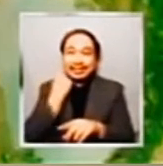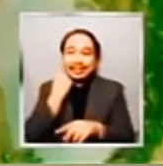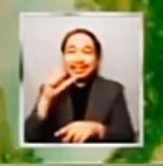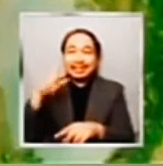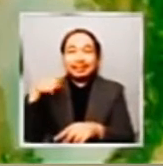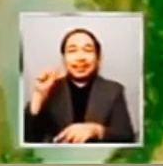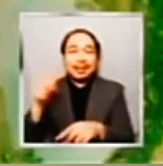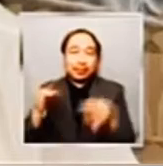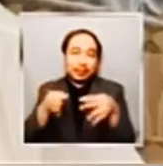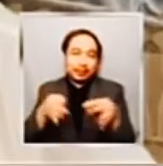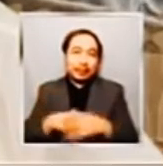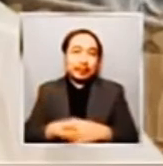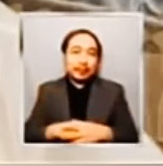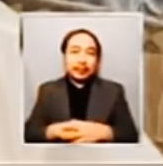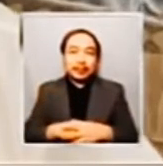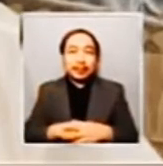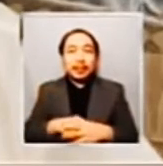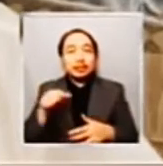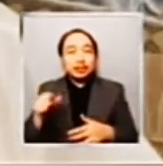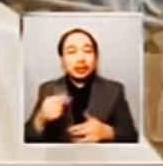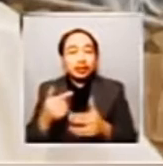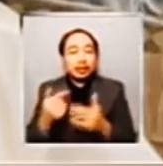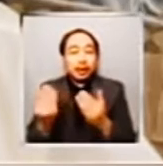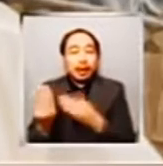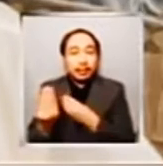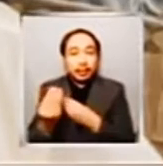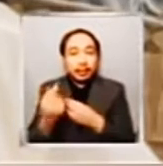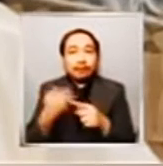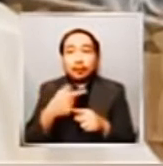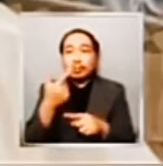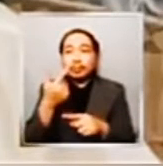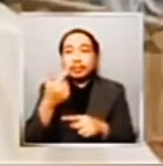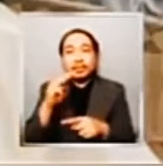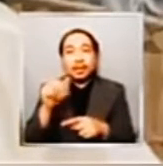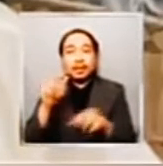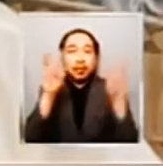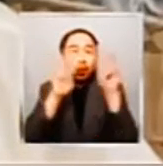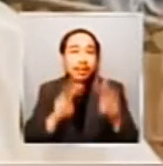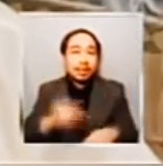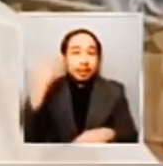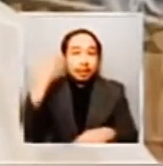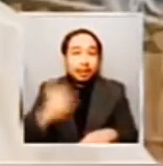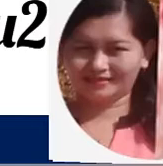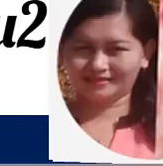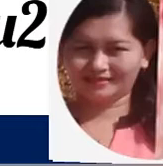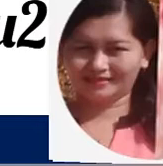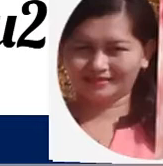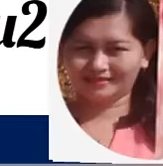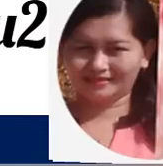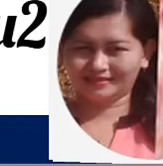area. Yan ang latest mula sa GMA Weather. Ako po si Nathaniel Cruz. Magplano para sigurado.